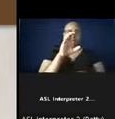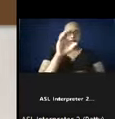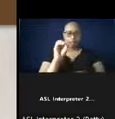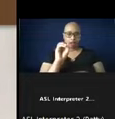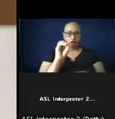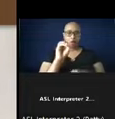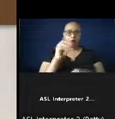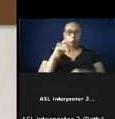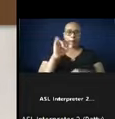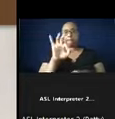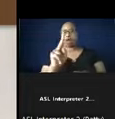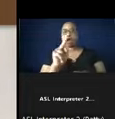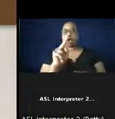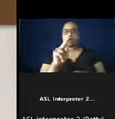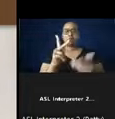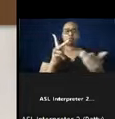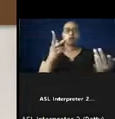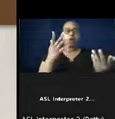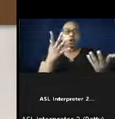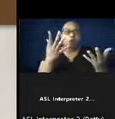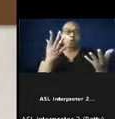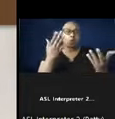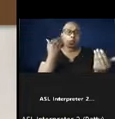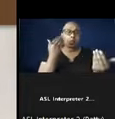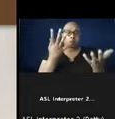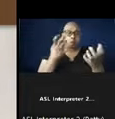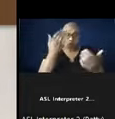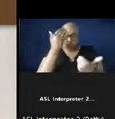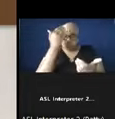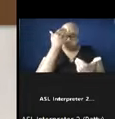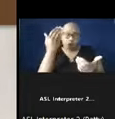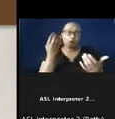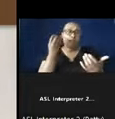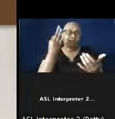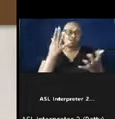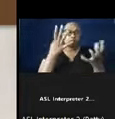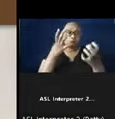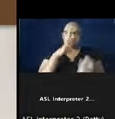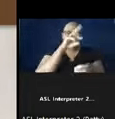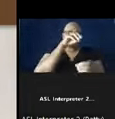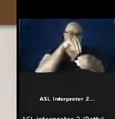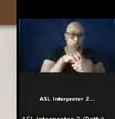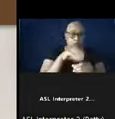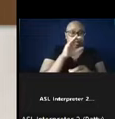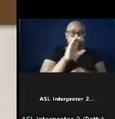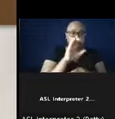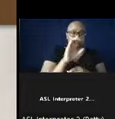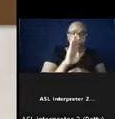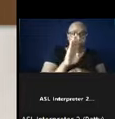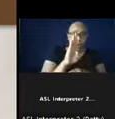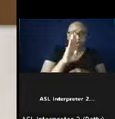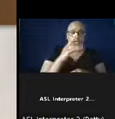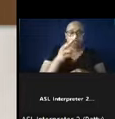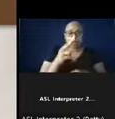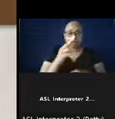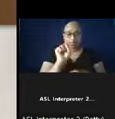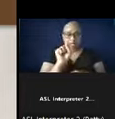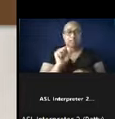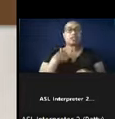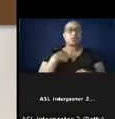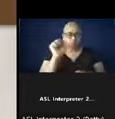assigned space to include Clara Barton National Historic Site. And they said that they would like to take that on. And